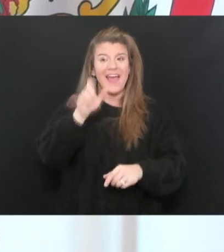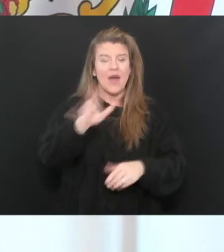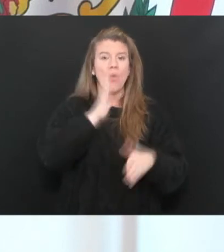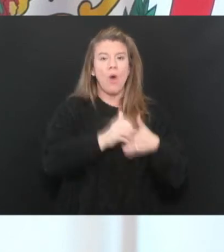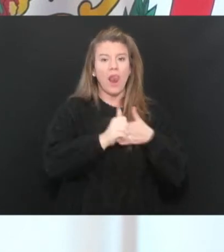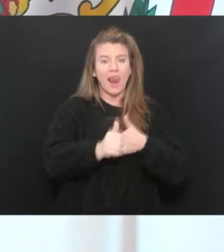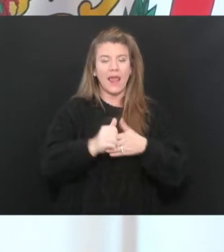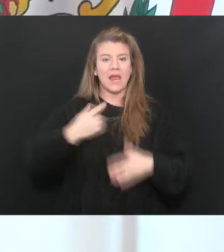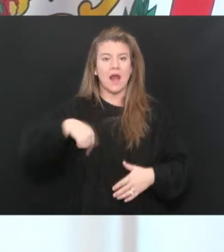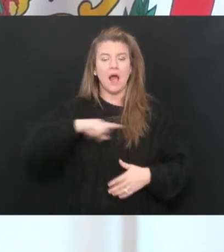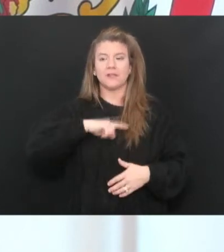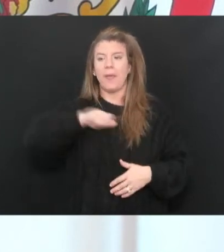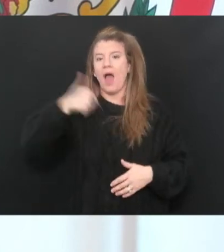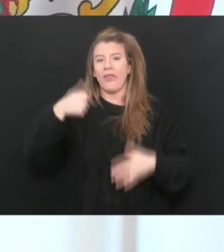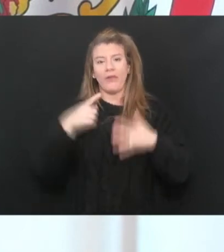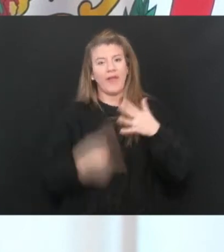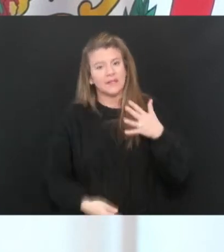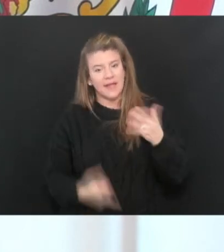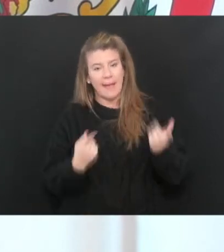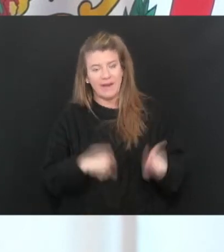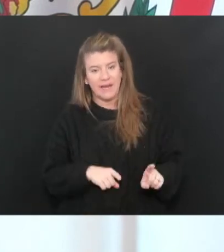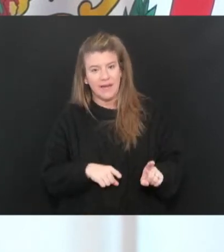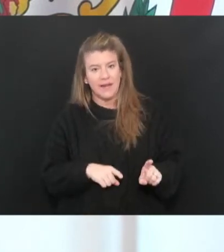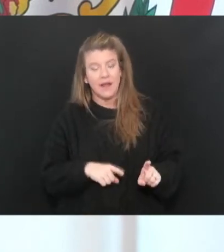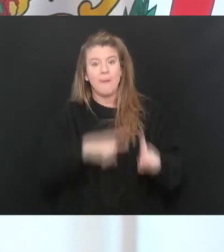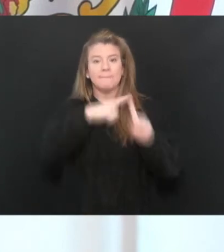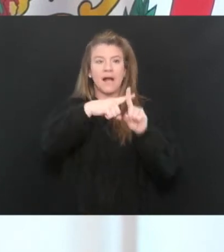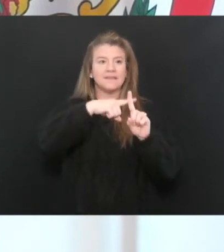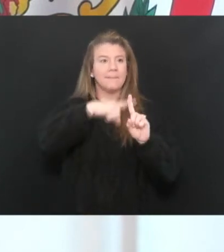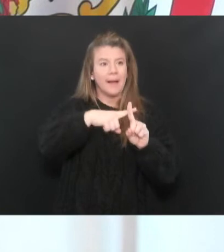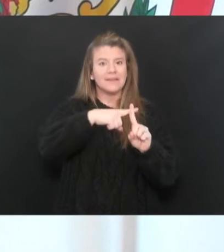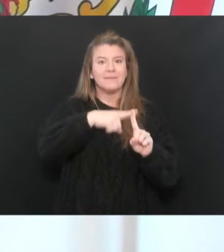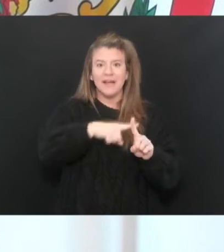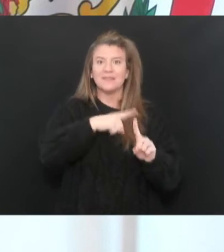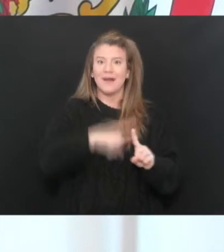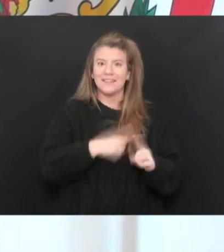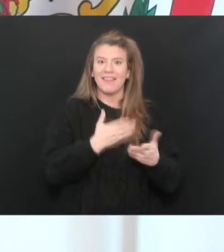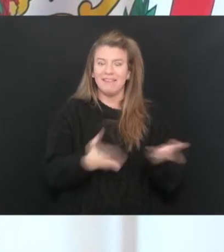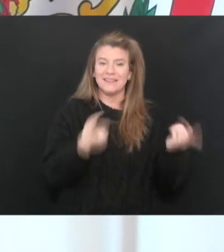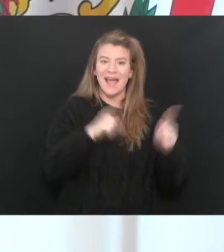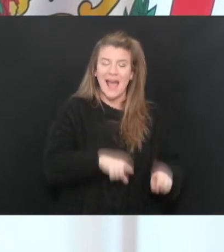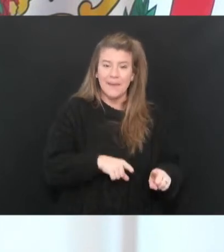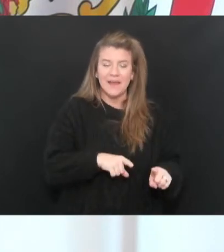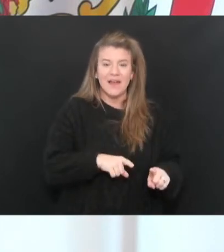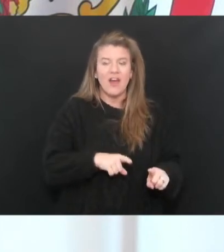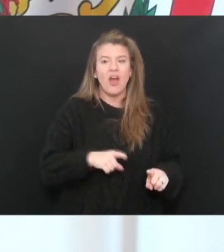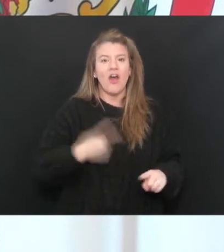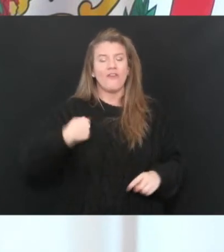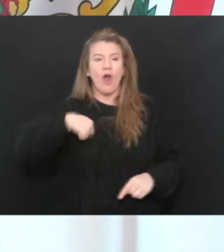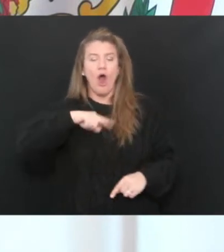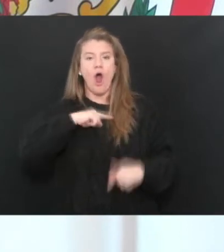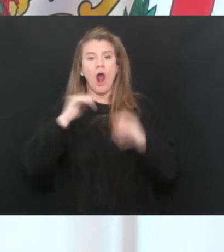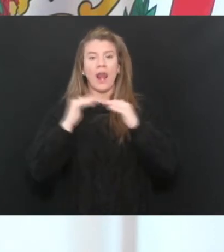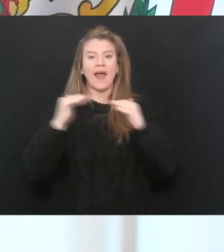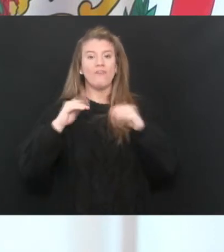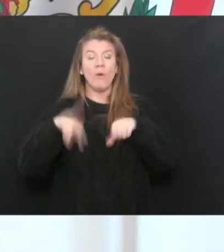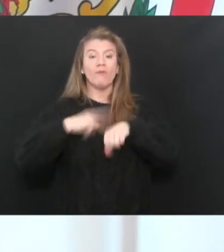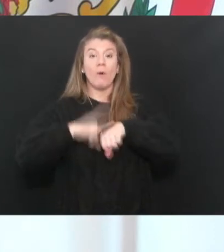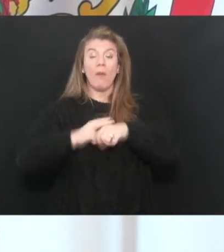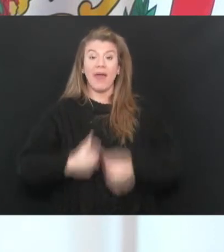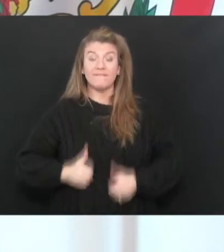to all the other things that can happen on a positive note, getting back to our level of